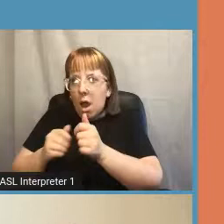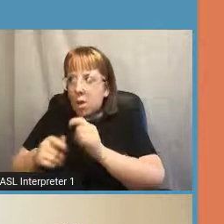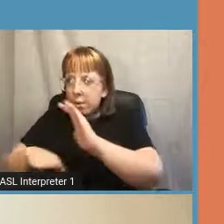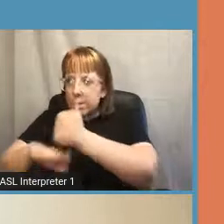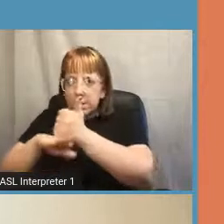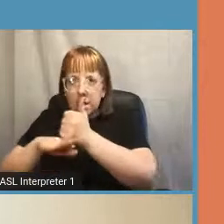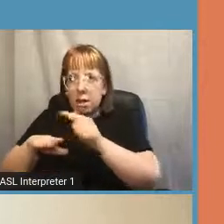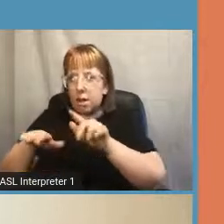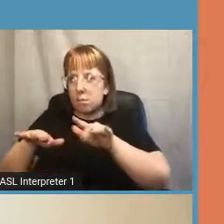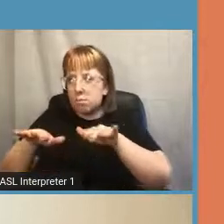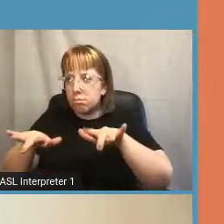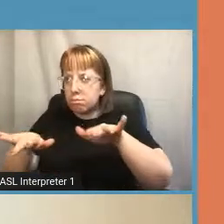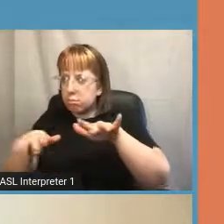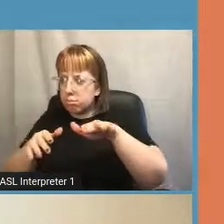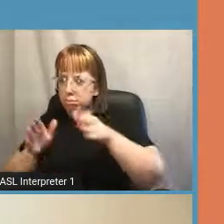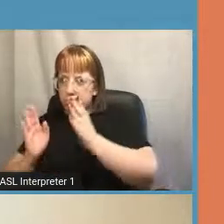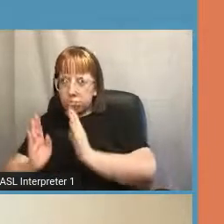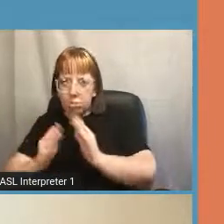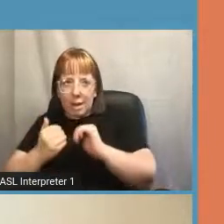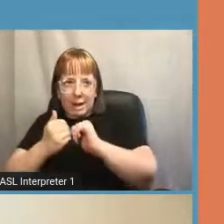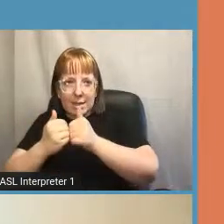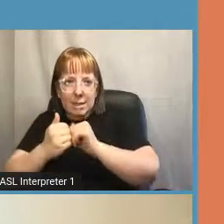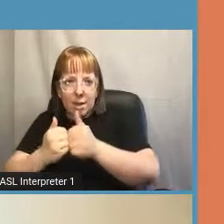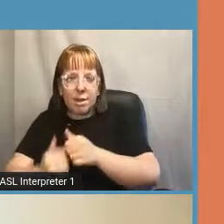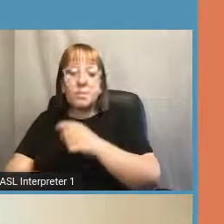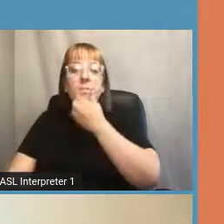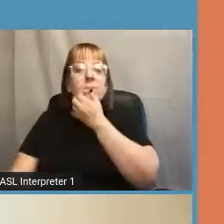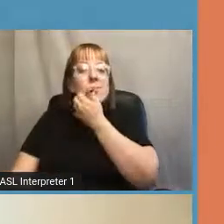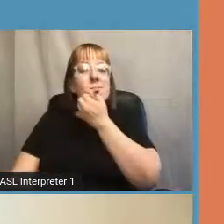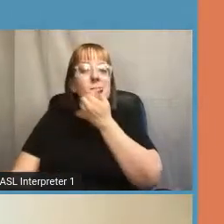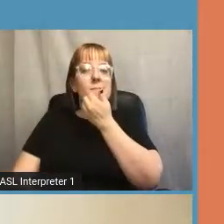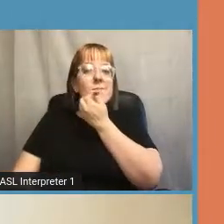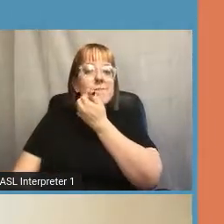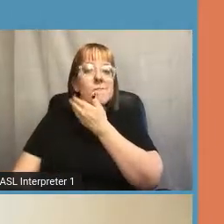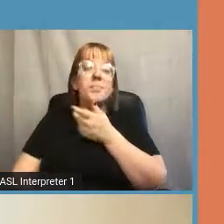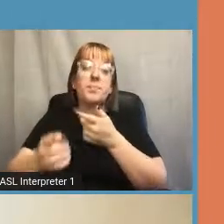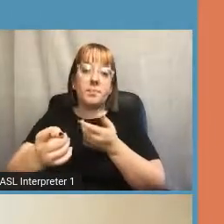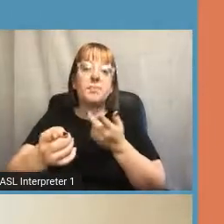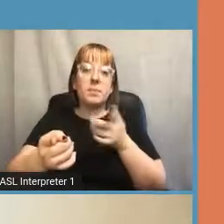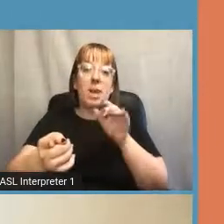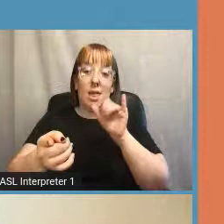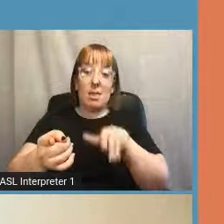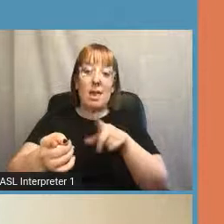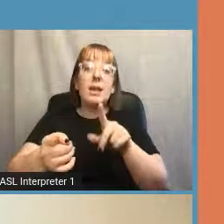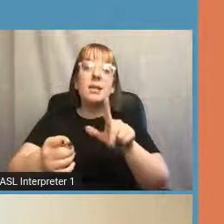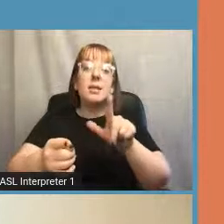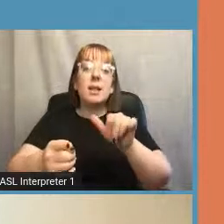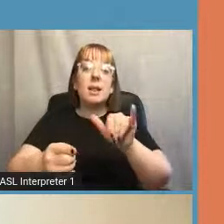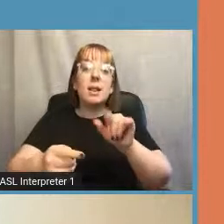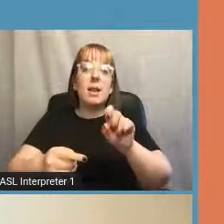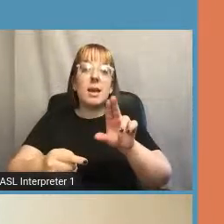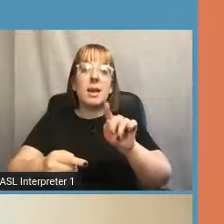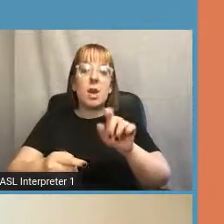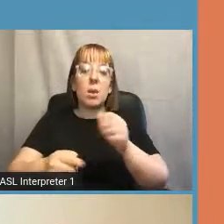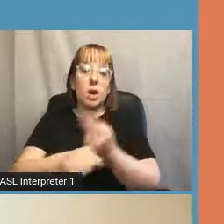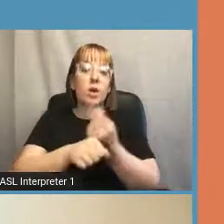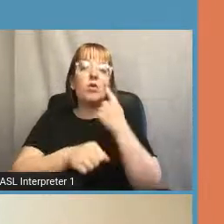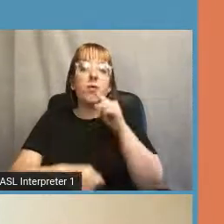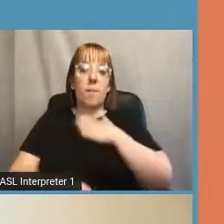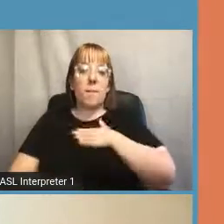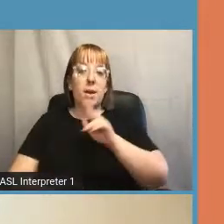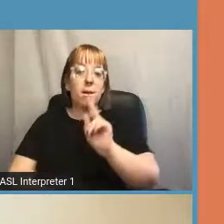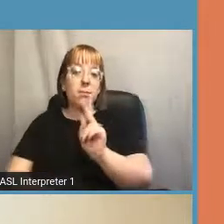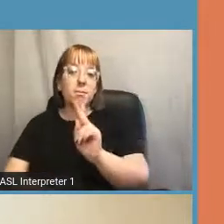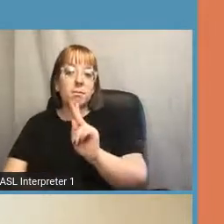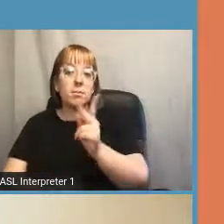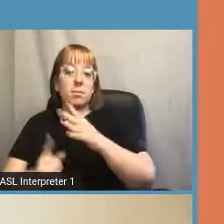the space. And then you create the layouts. This is the layout that I created for the Kunst Matrix show using this particular